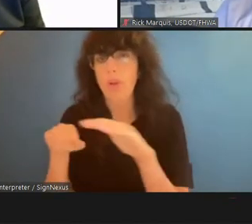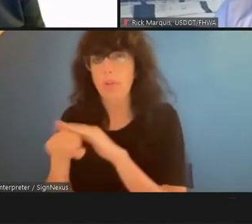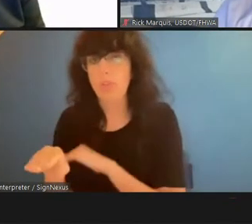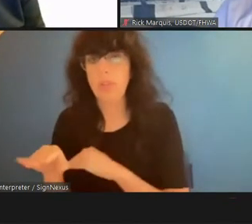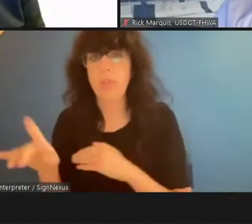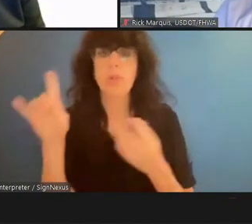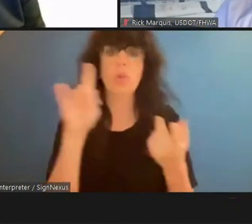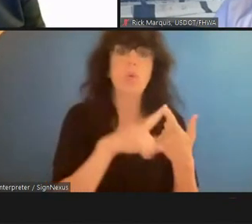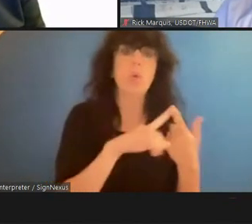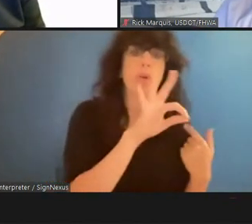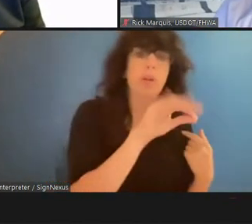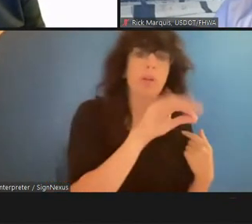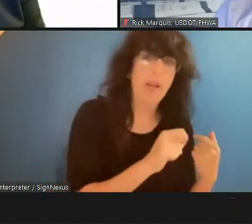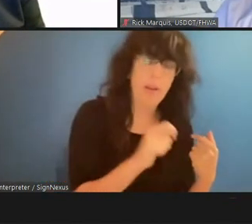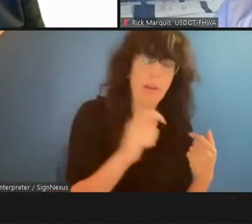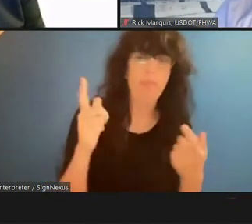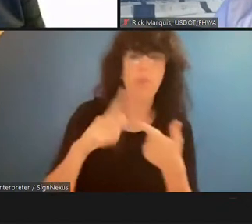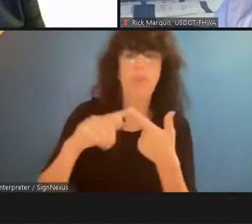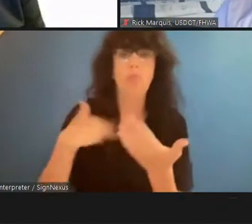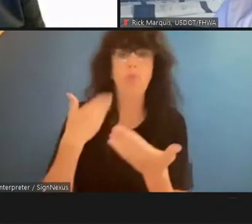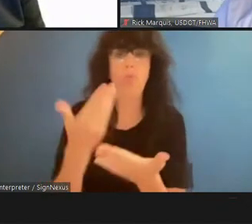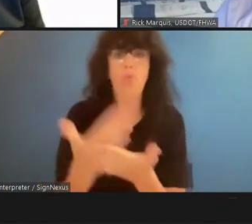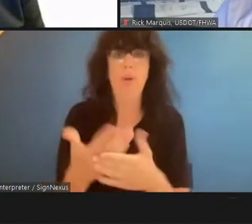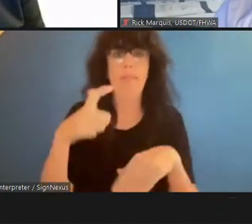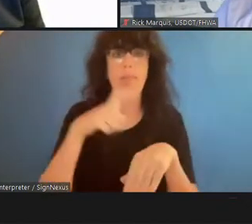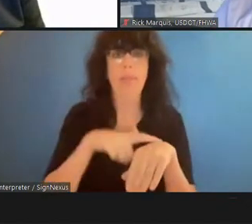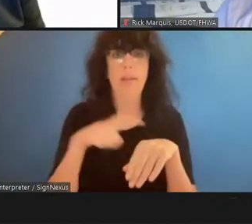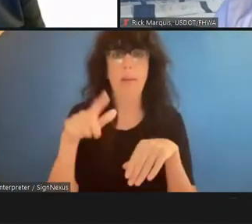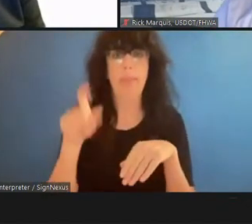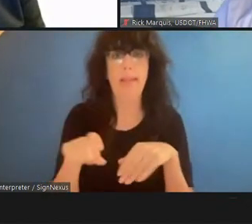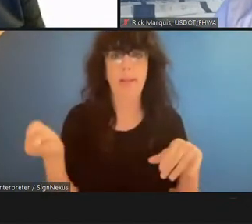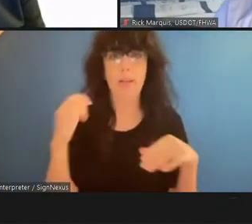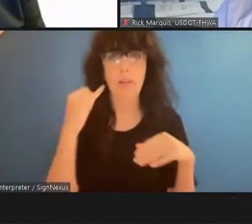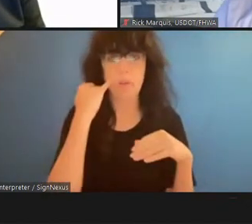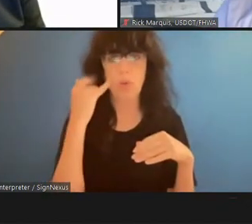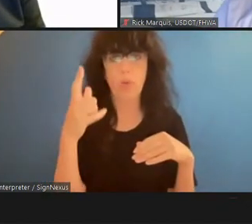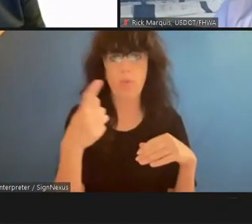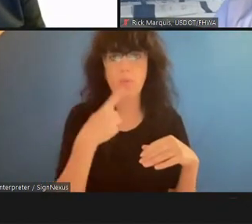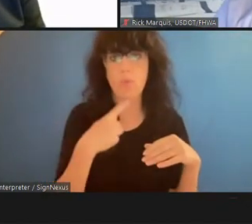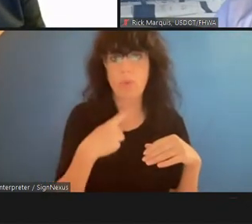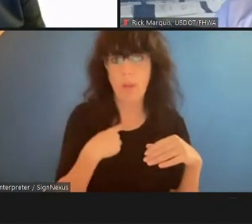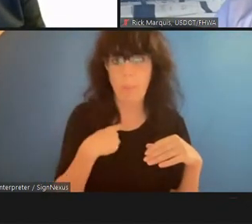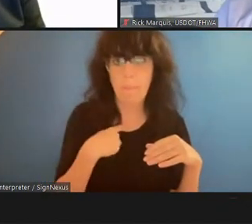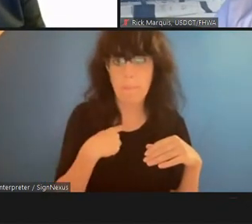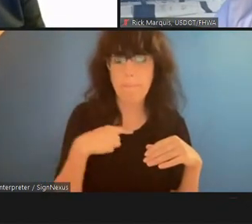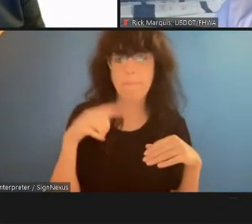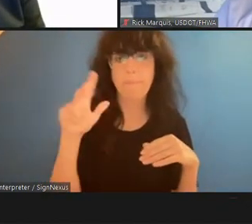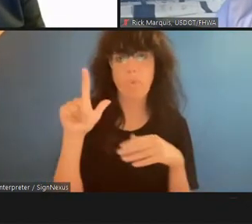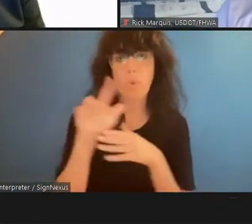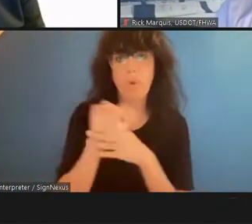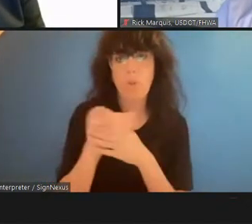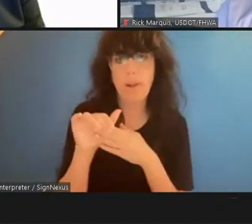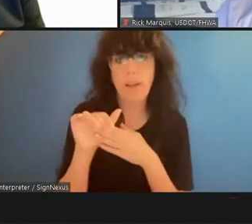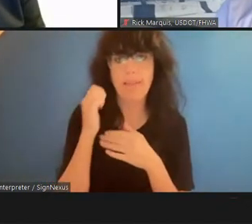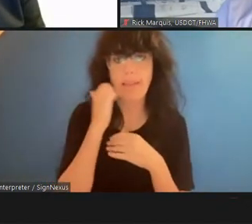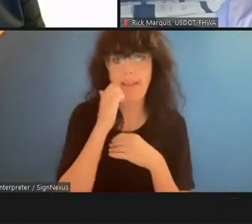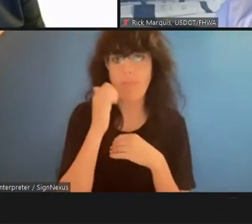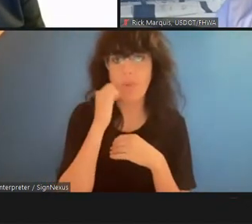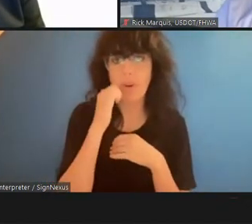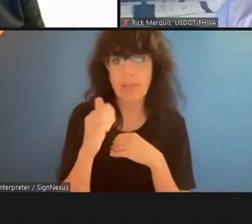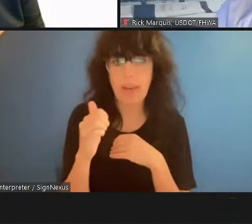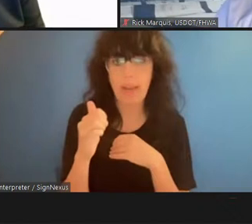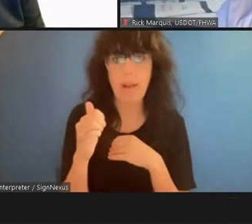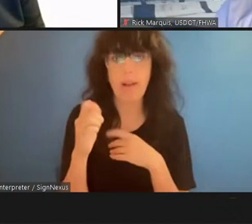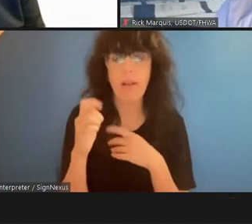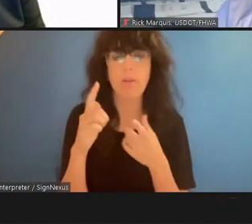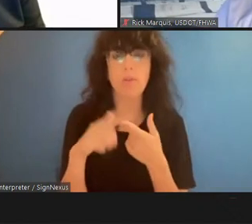street and get them there in the time that they need to so for you guys to tell me there's going to be 23 every day that i need to take